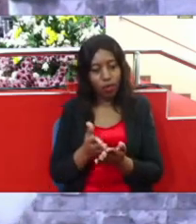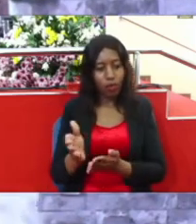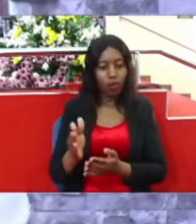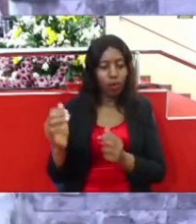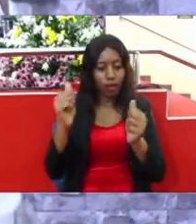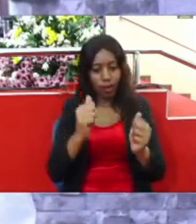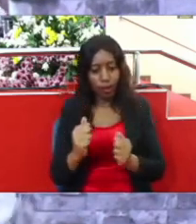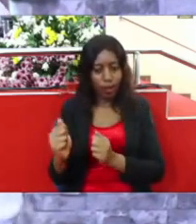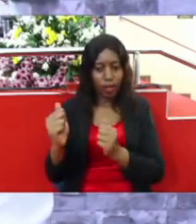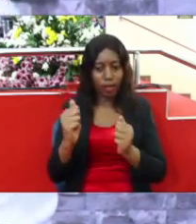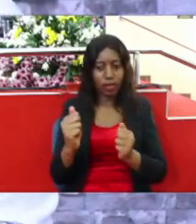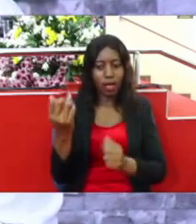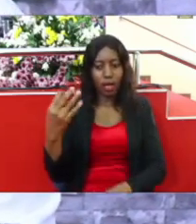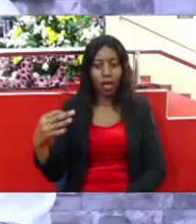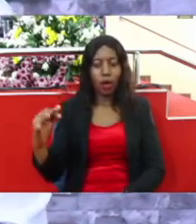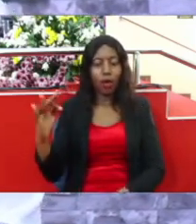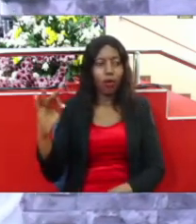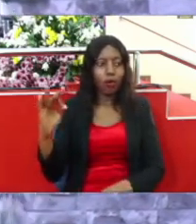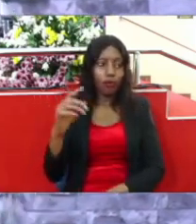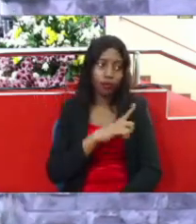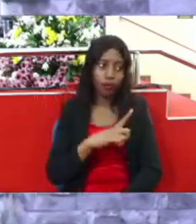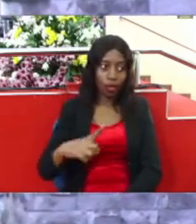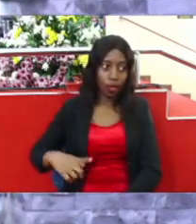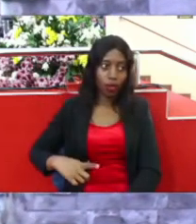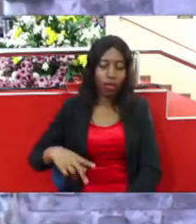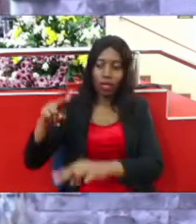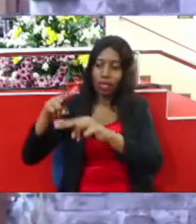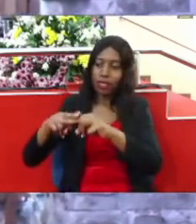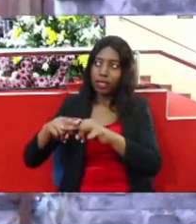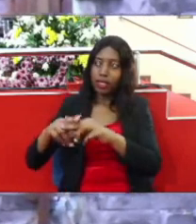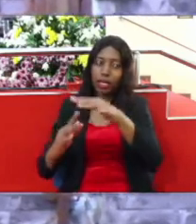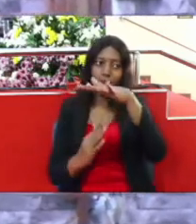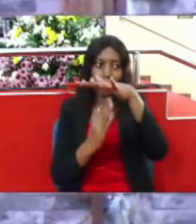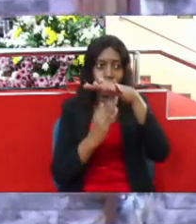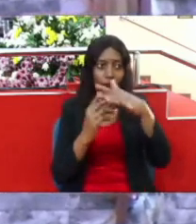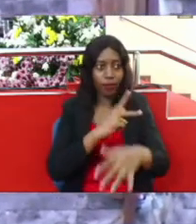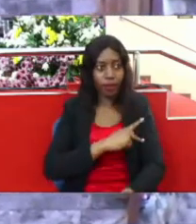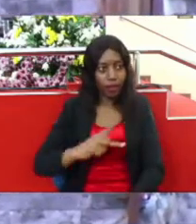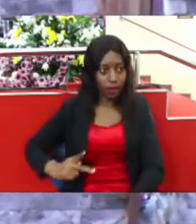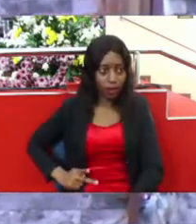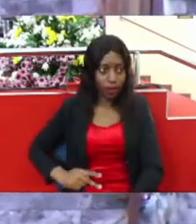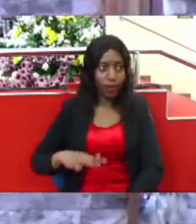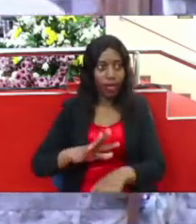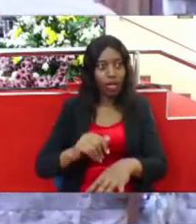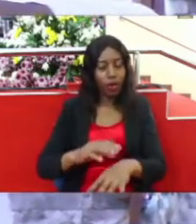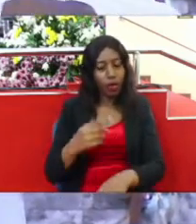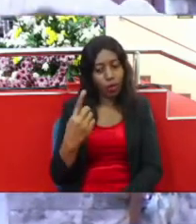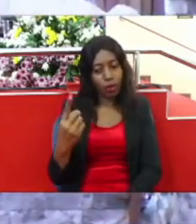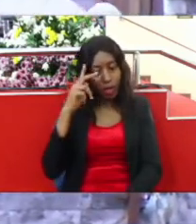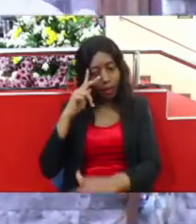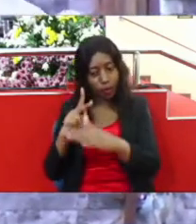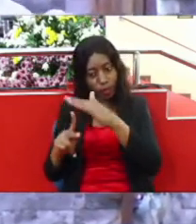Seated on his throne. Akiwa ameketi kwenye enzi yake. He decides to call one of the prophets. Akaamua kumuita nabii mmoja.